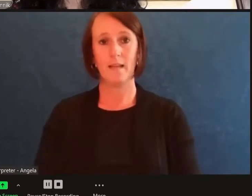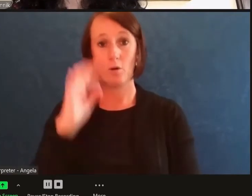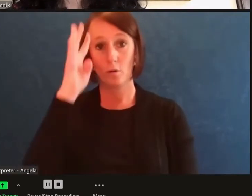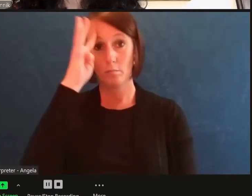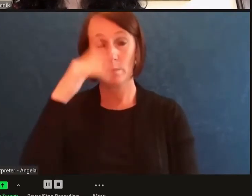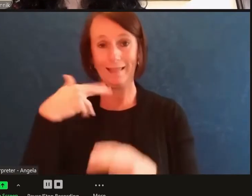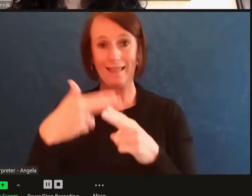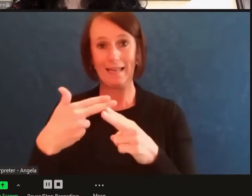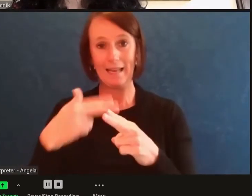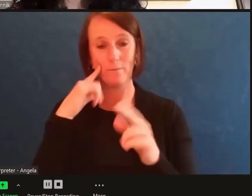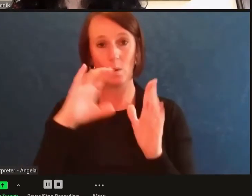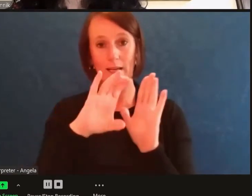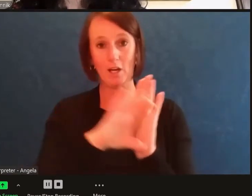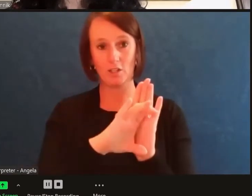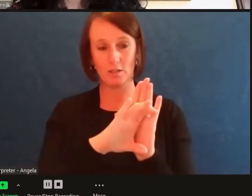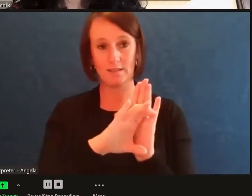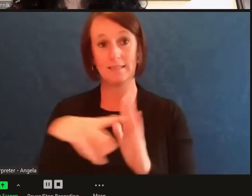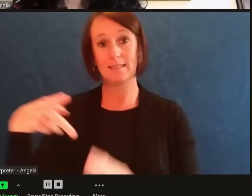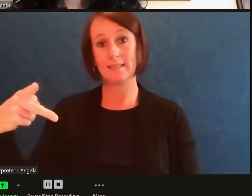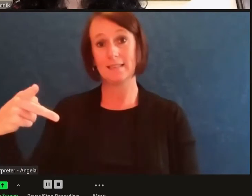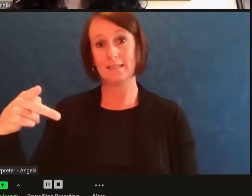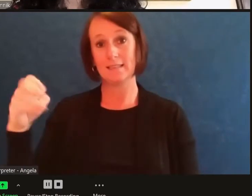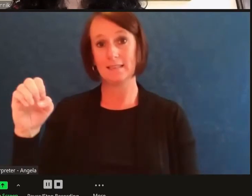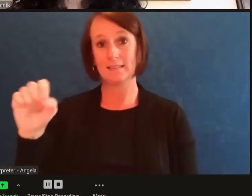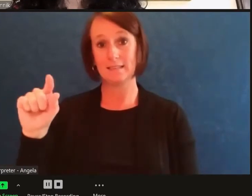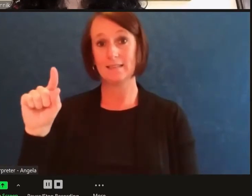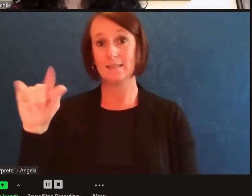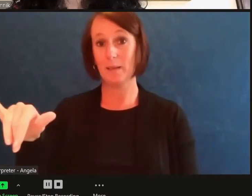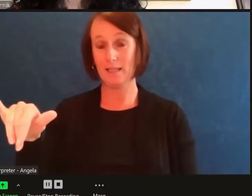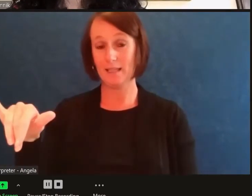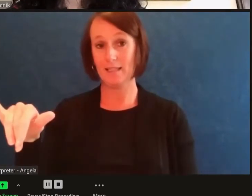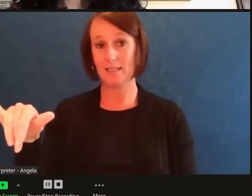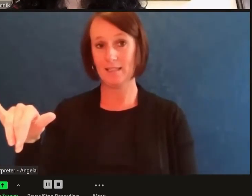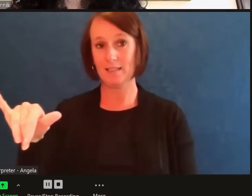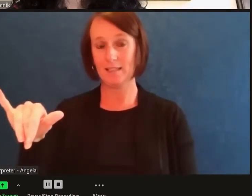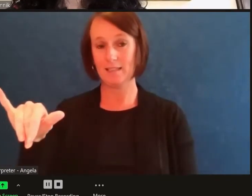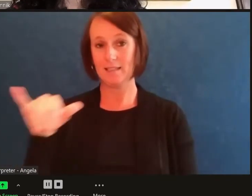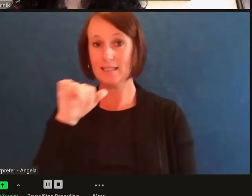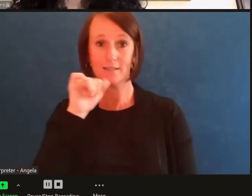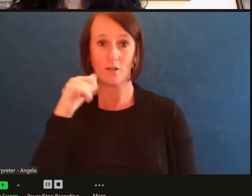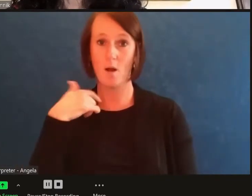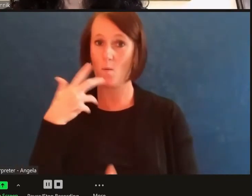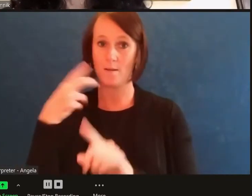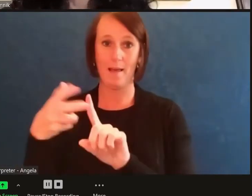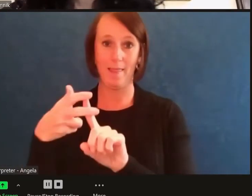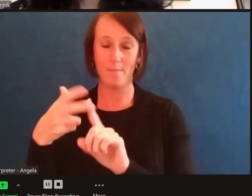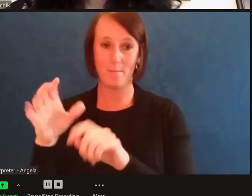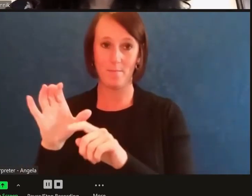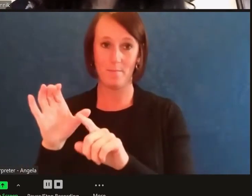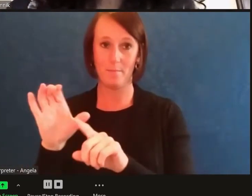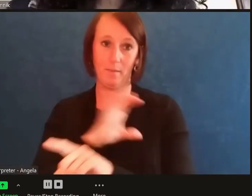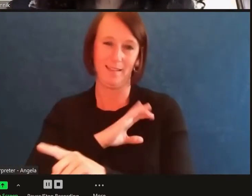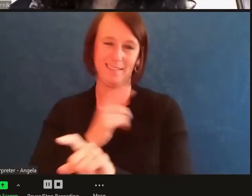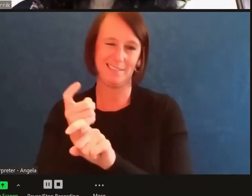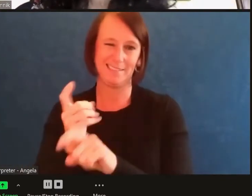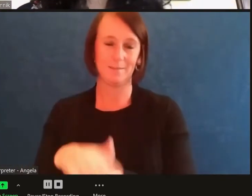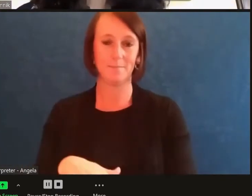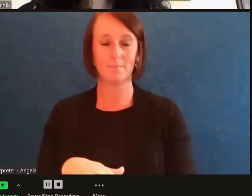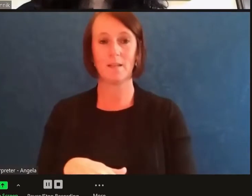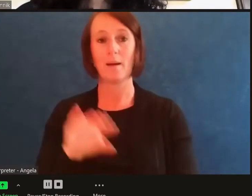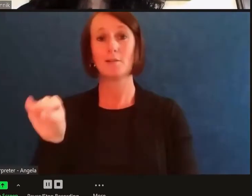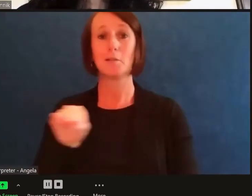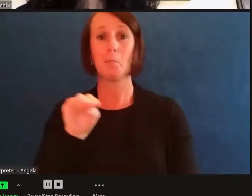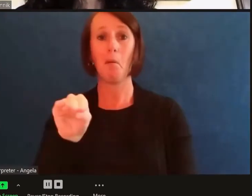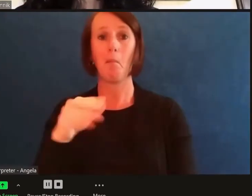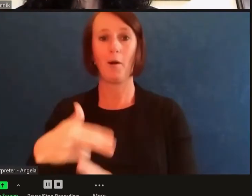for your characters? Now, Peggy actually listed herself. So I believe Peggy is not wanted by the Emily's. I could be wrong, but she has put her name right up